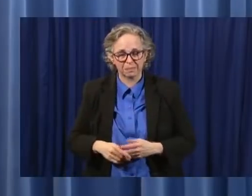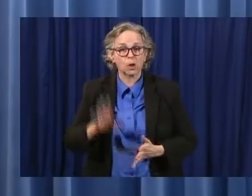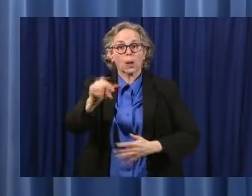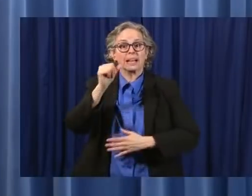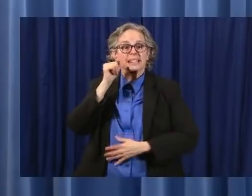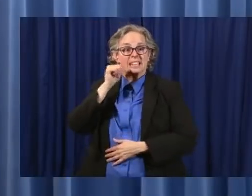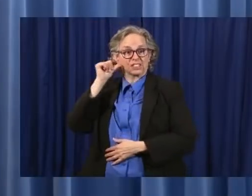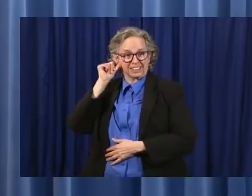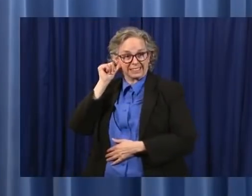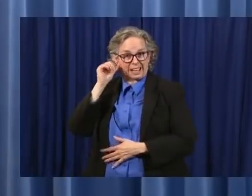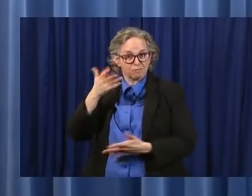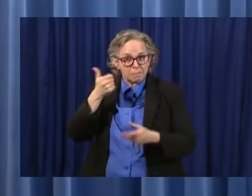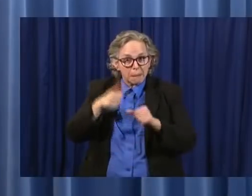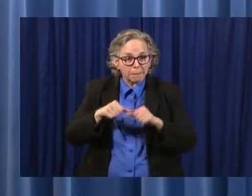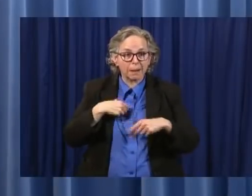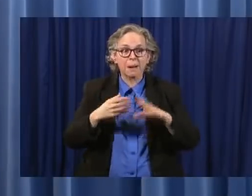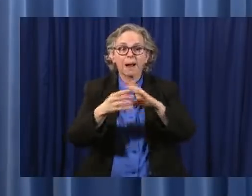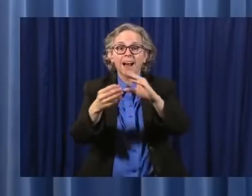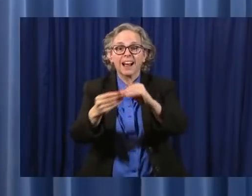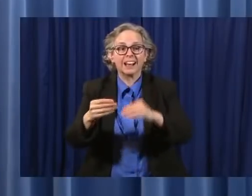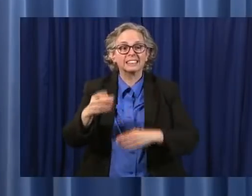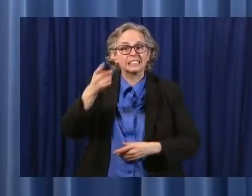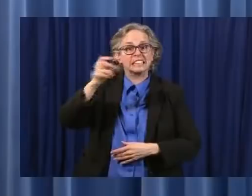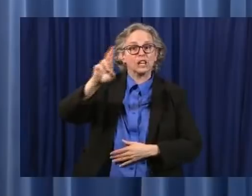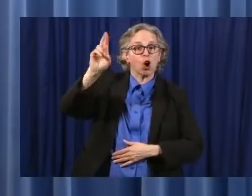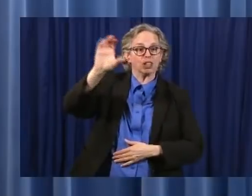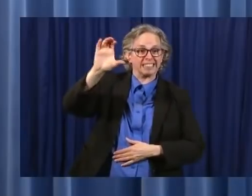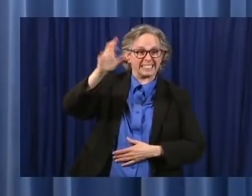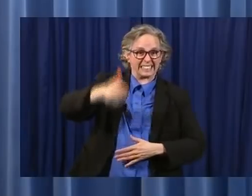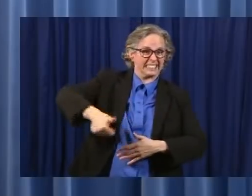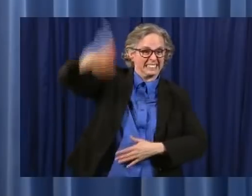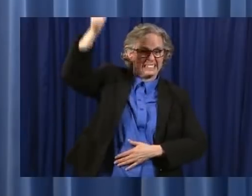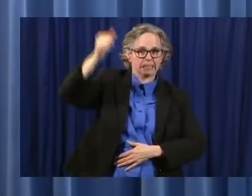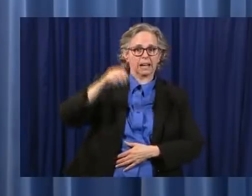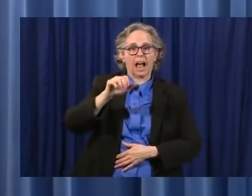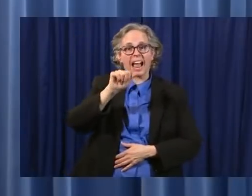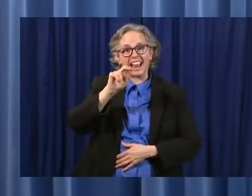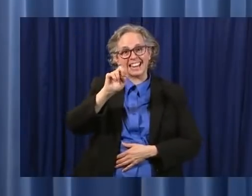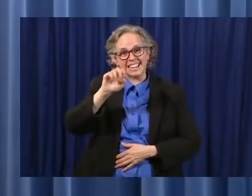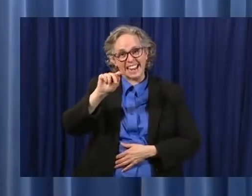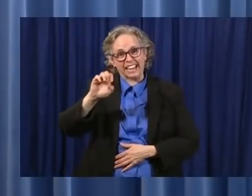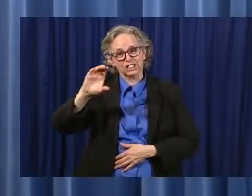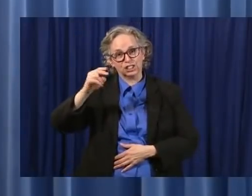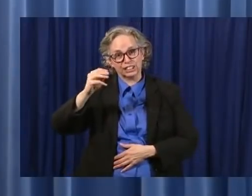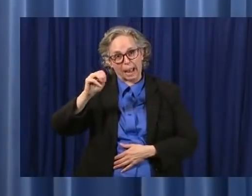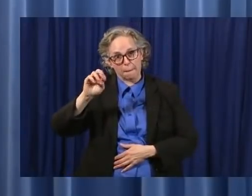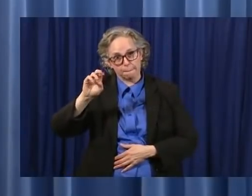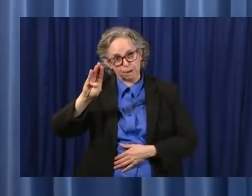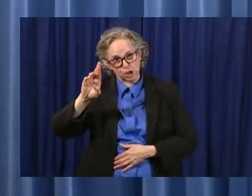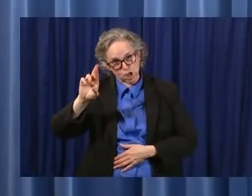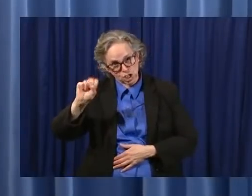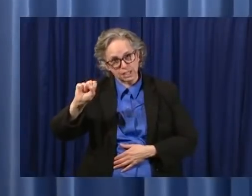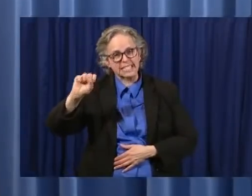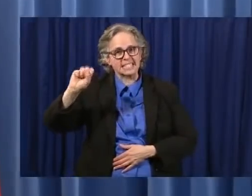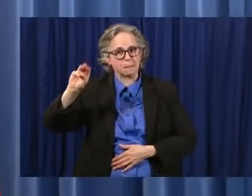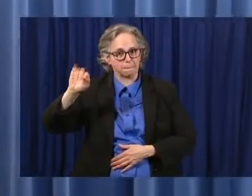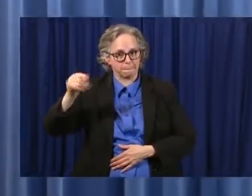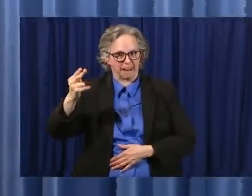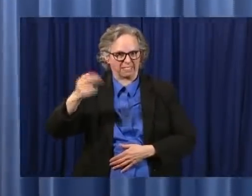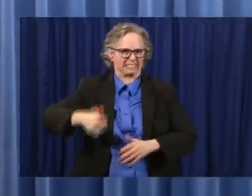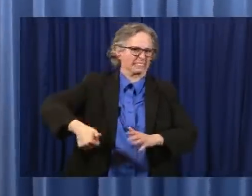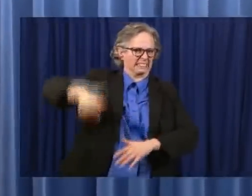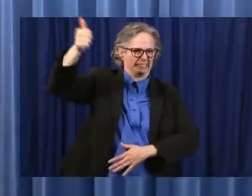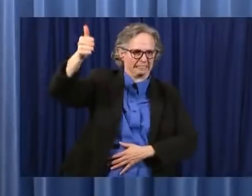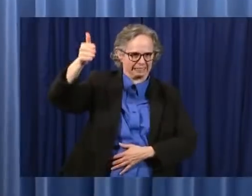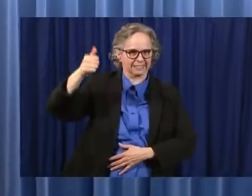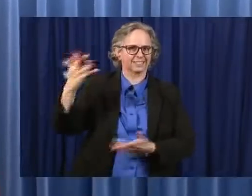Annette Chambers-Smith, with us today on Skype to give an update on prisons. Director, thank you for joining us.